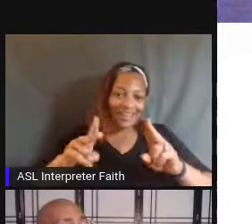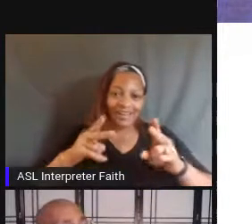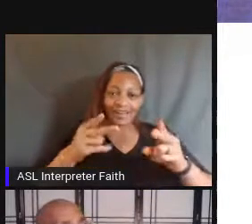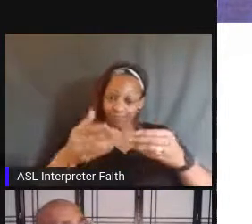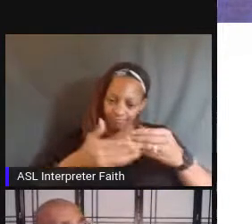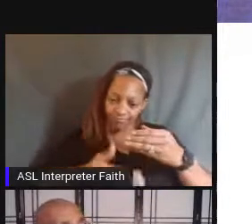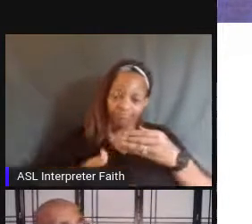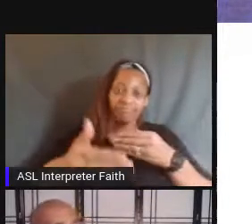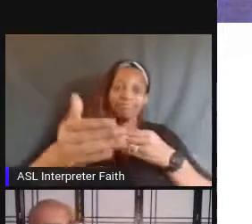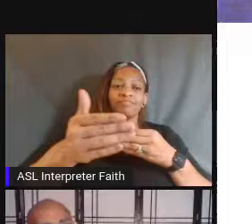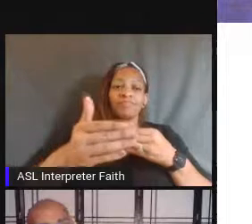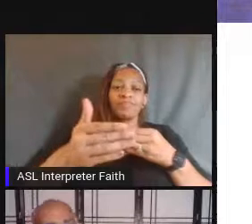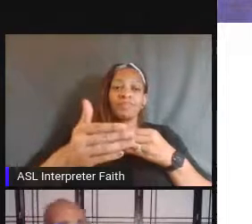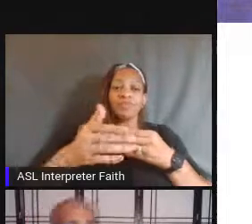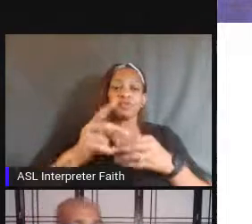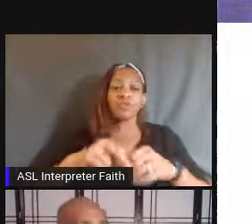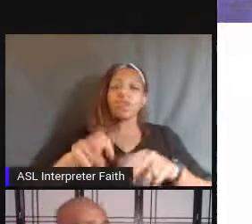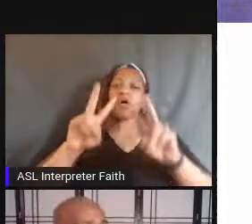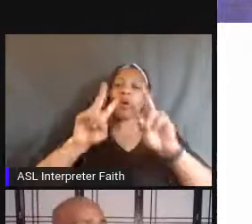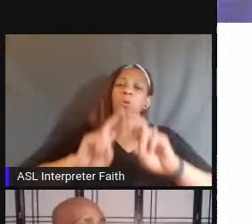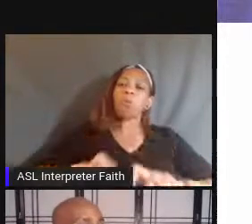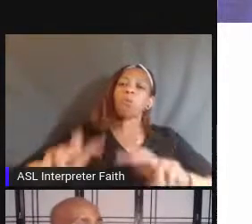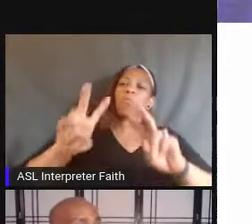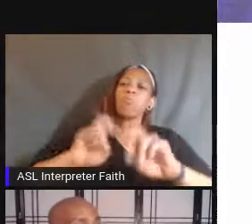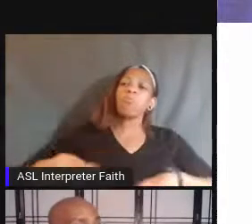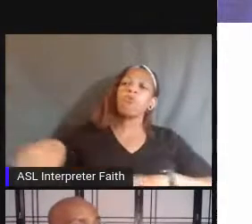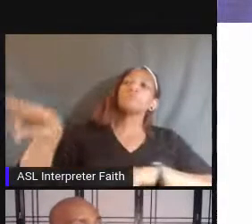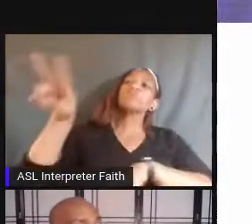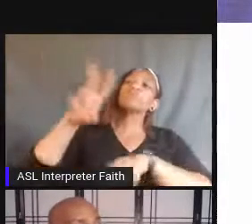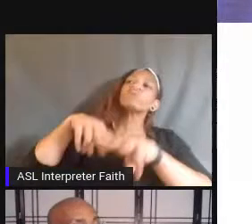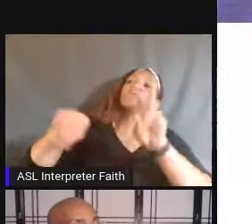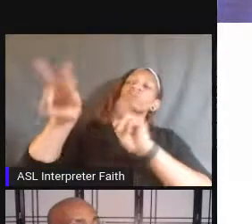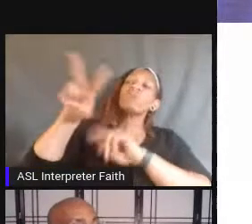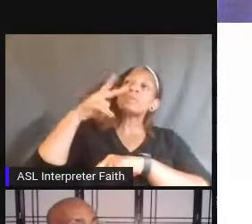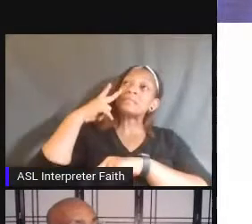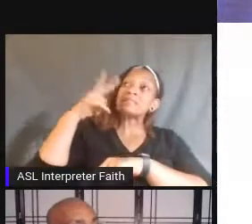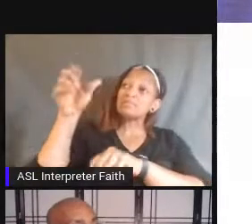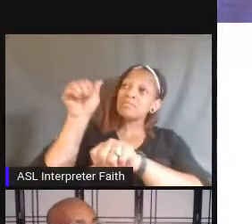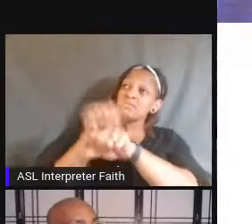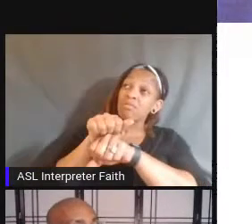look, see the mountains over there, over yonder.